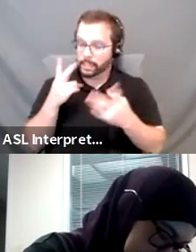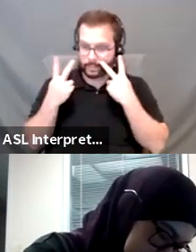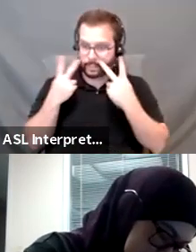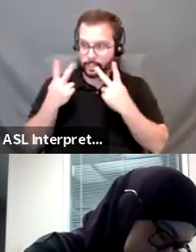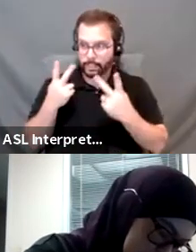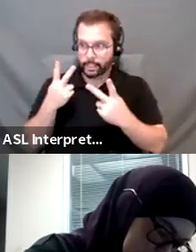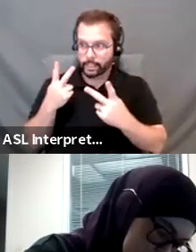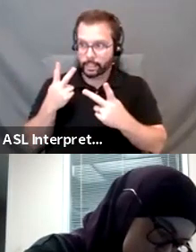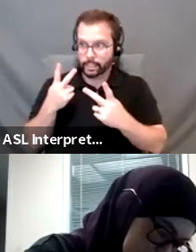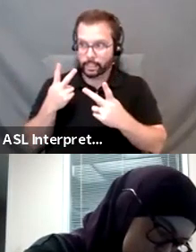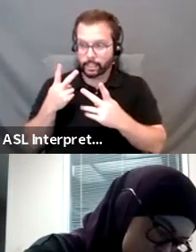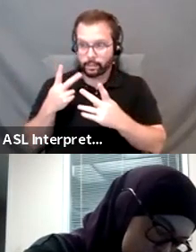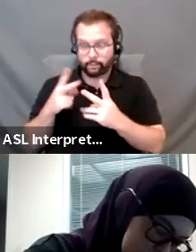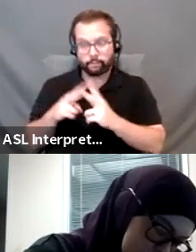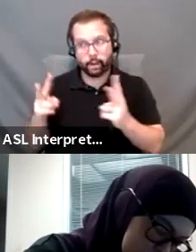executive director